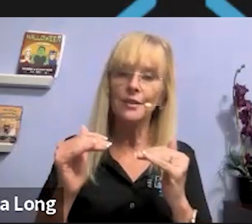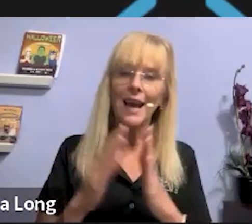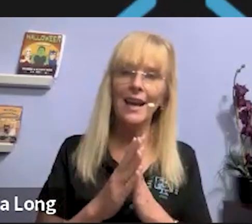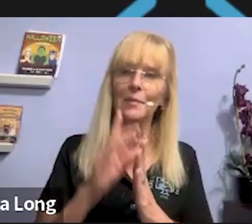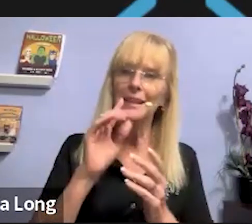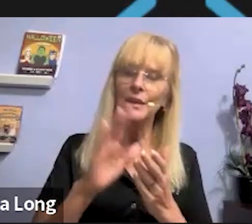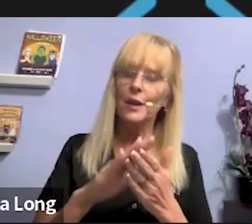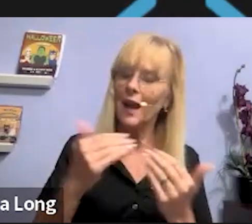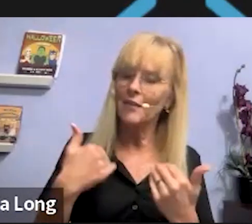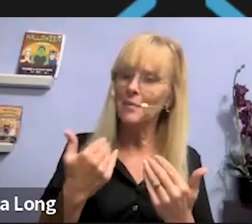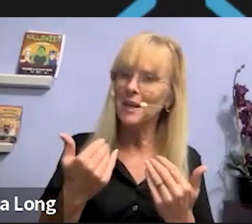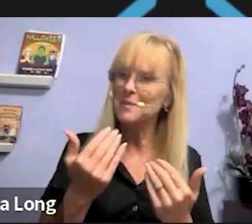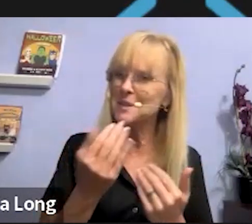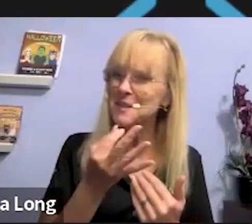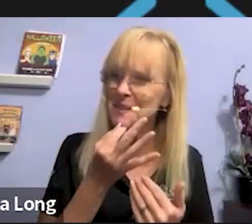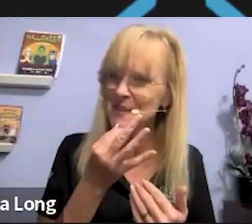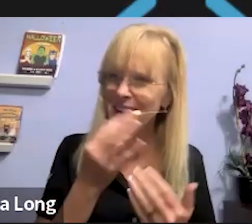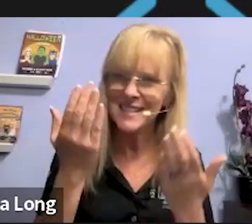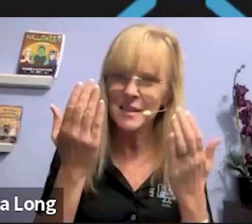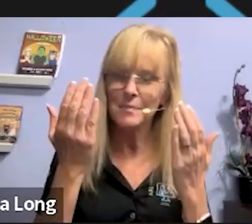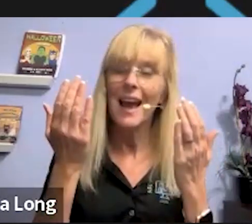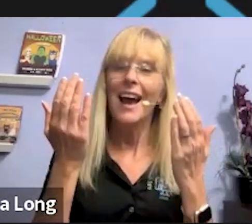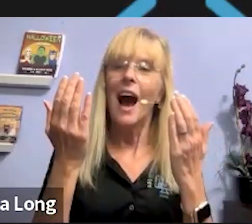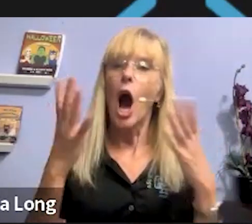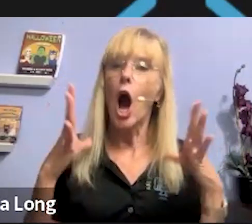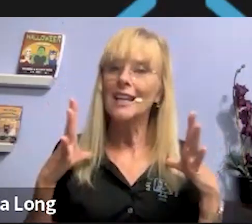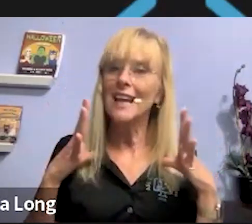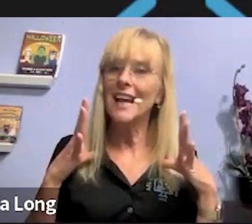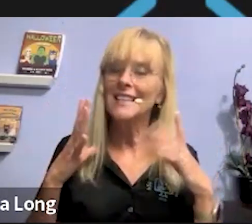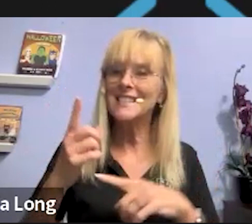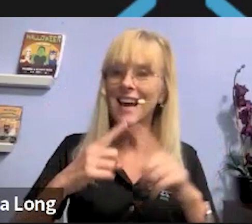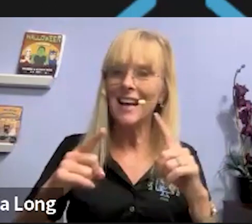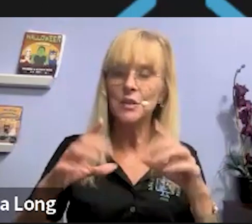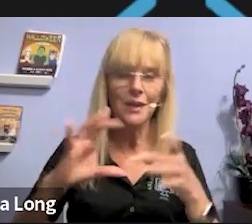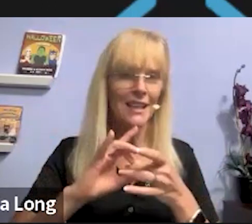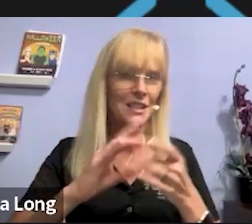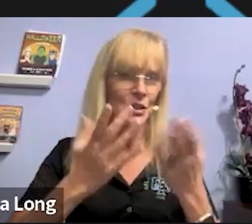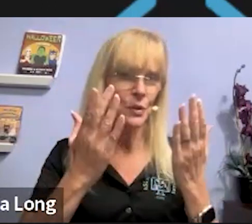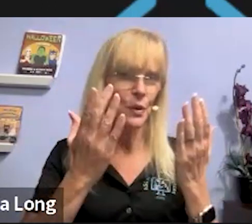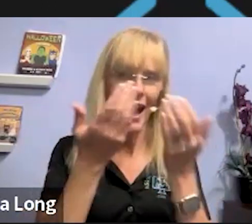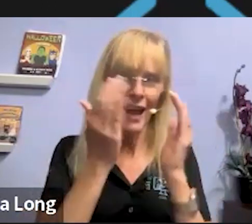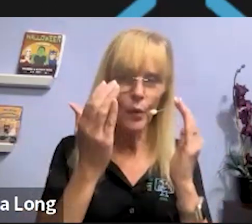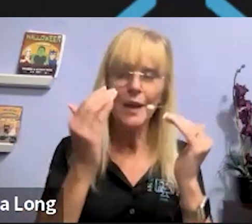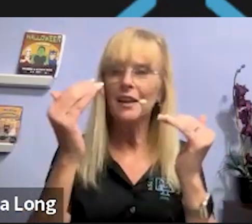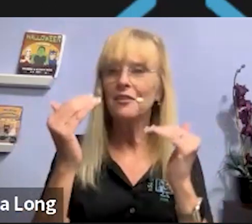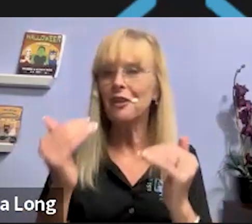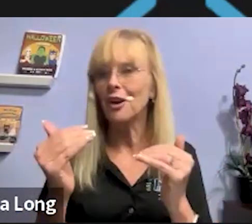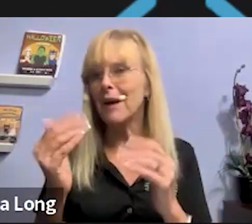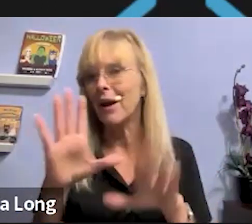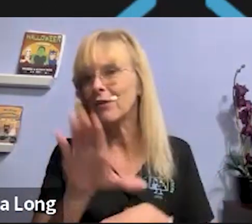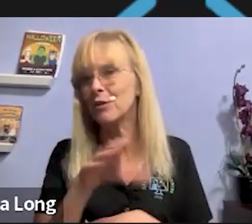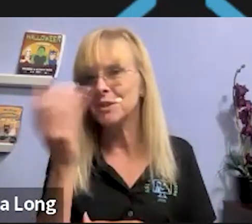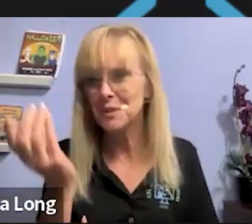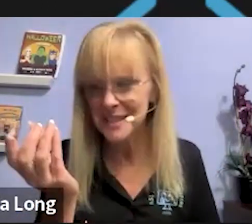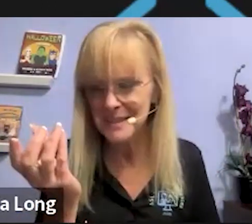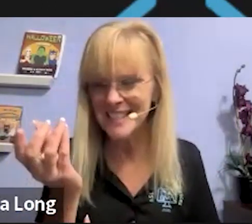And after that, I believe we have coming up soon some holiday signs related to Halloween, followed